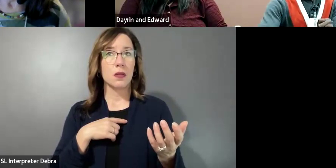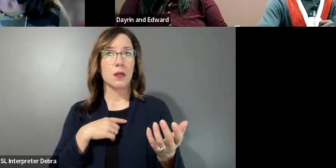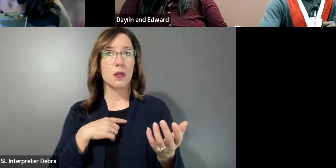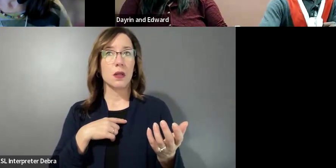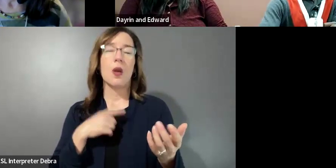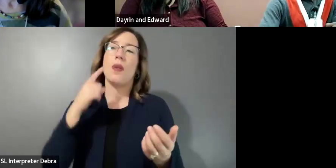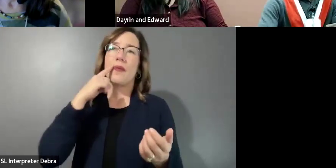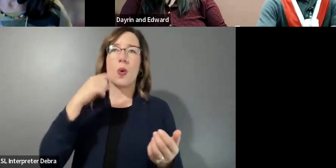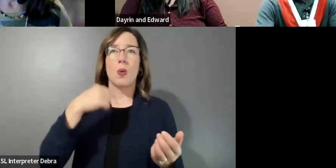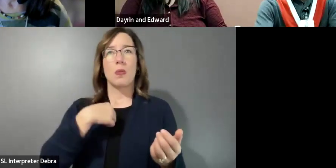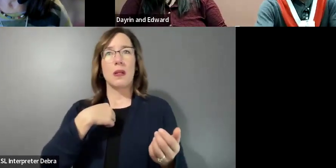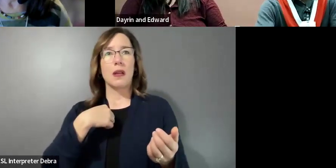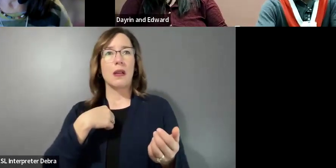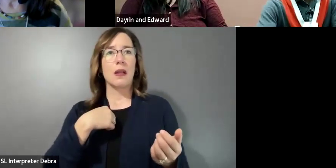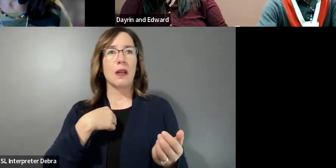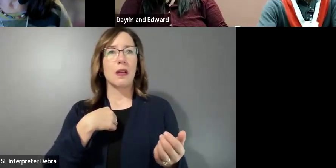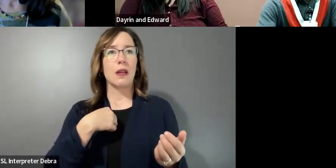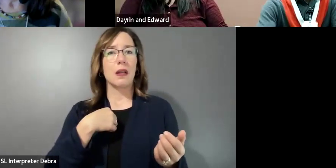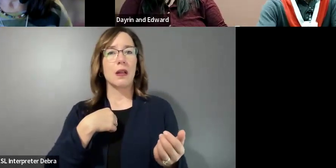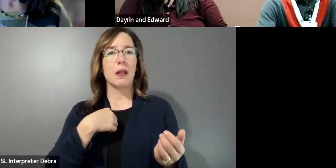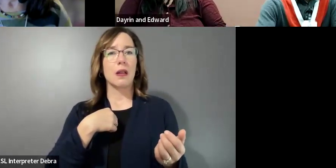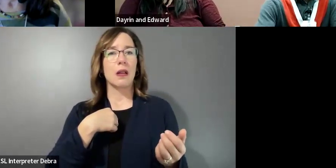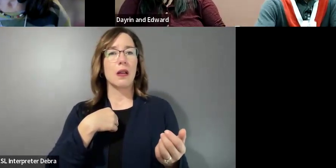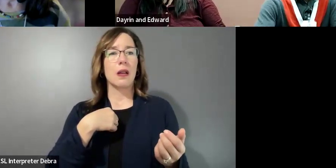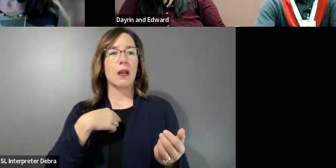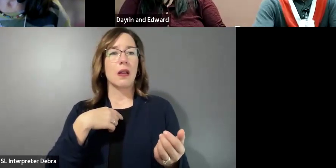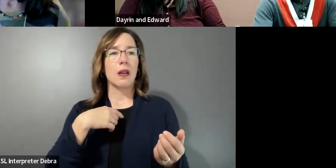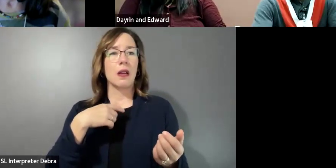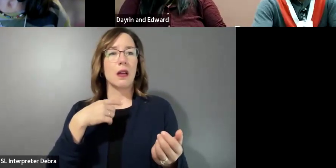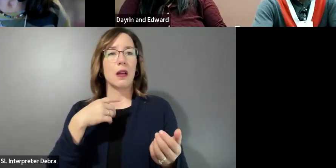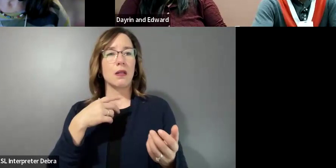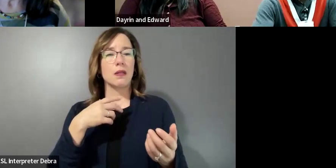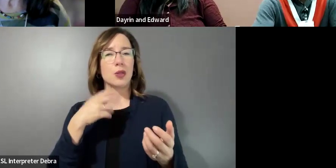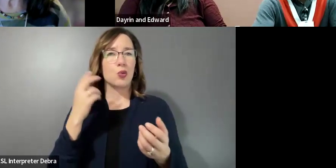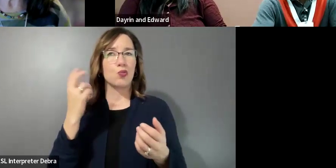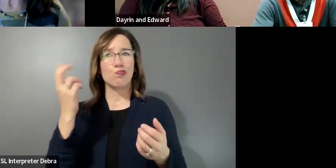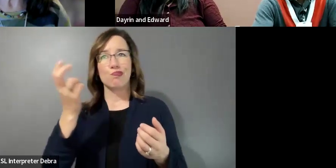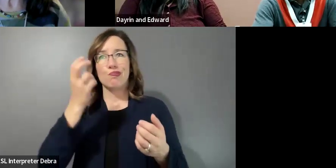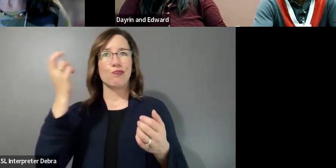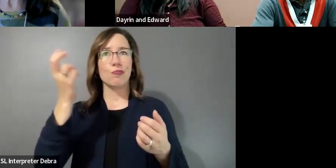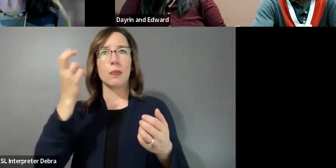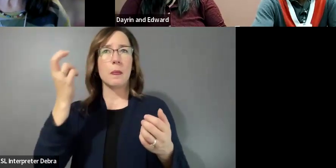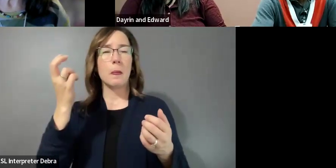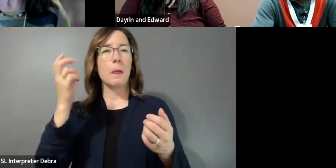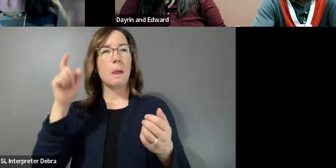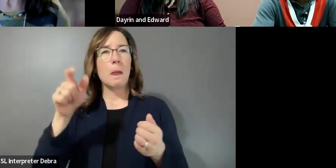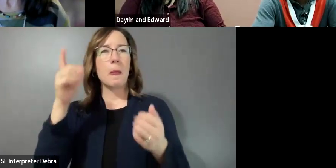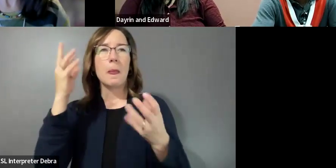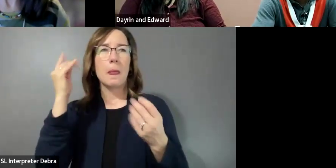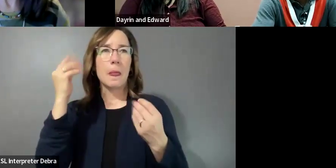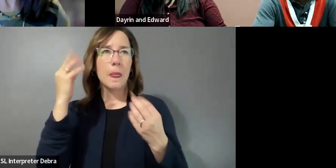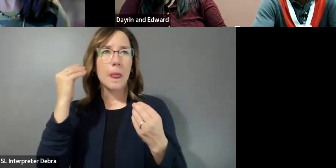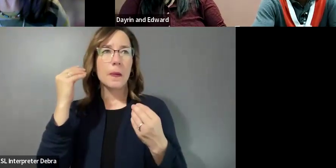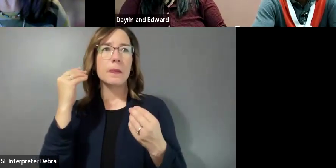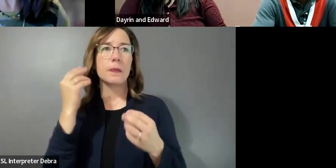for me, I use the bus to get around. So I will say that the thing I need to think about when